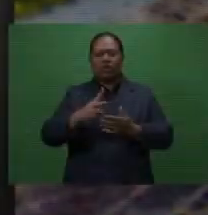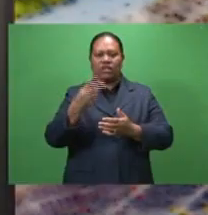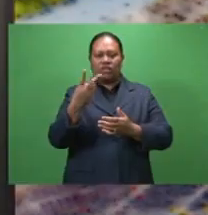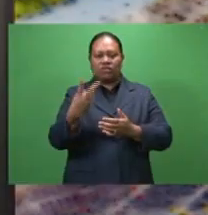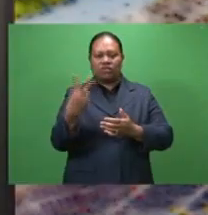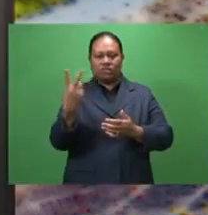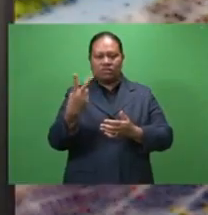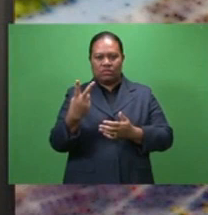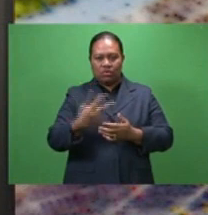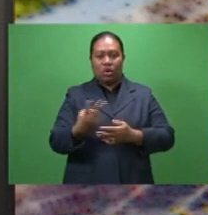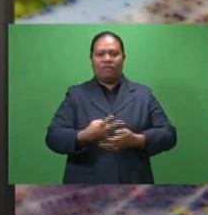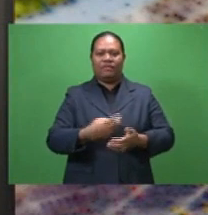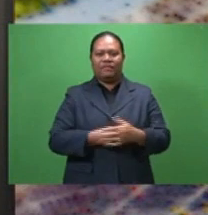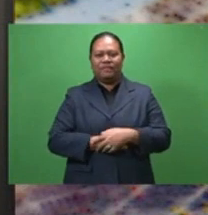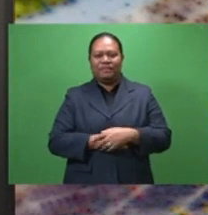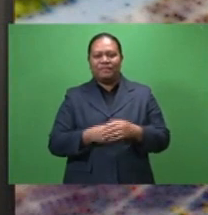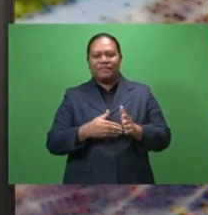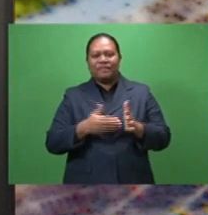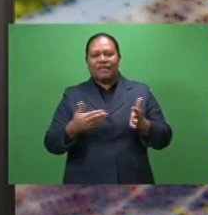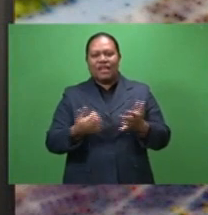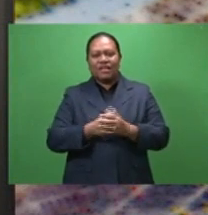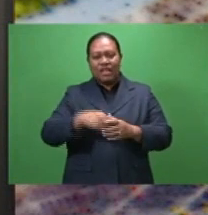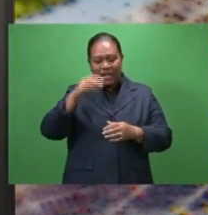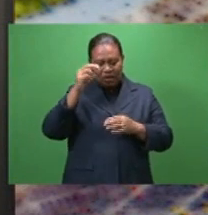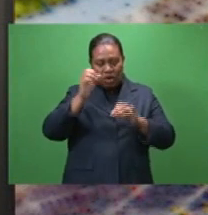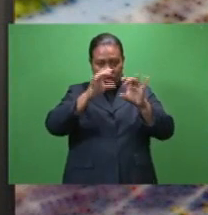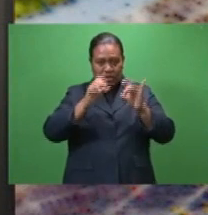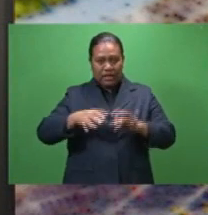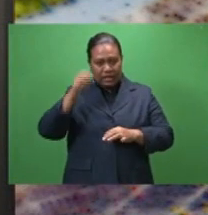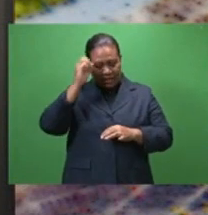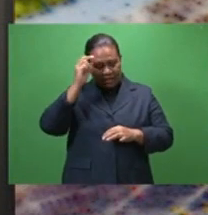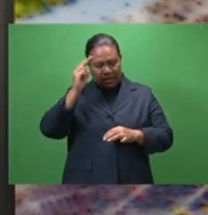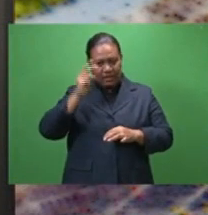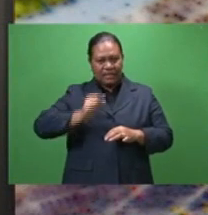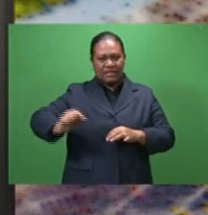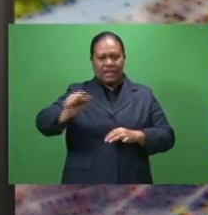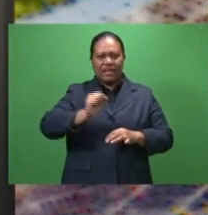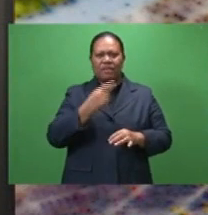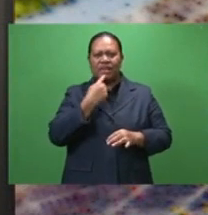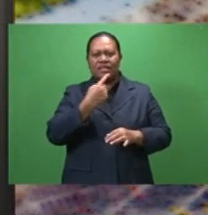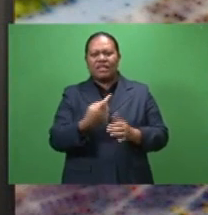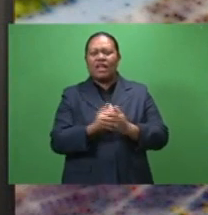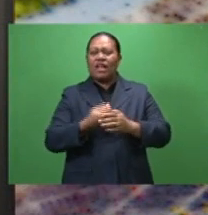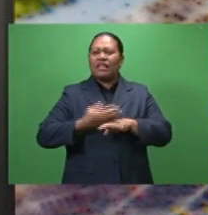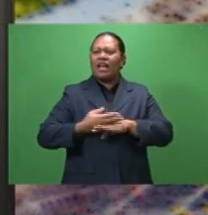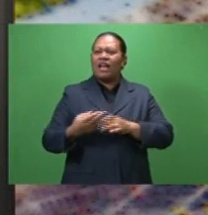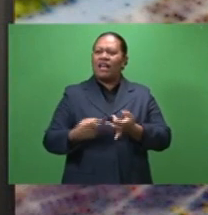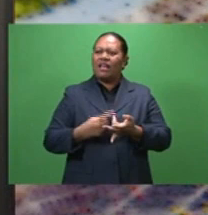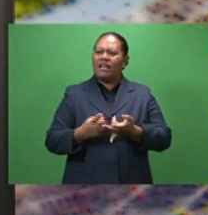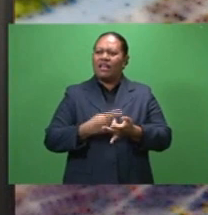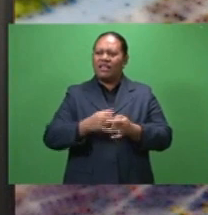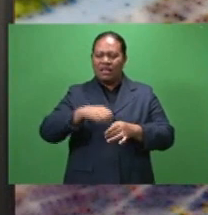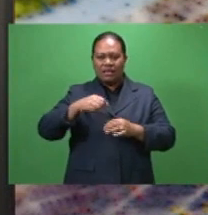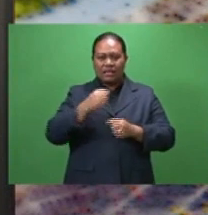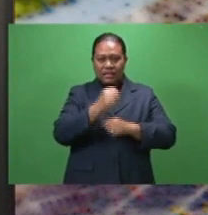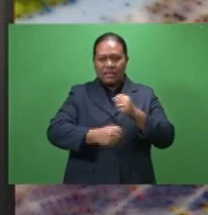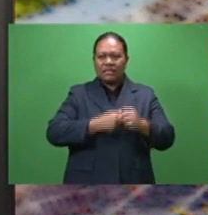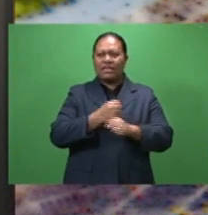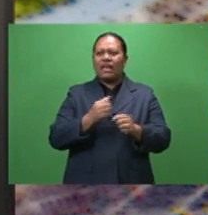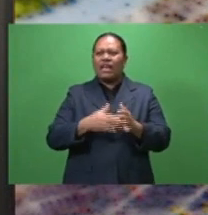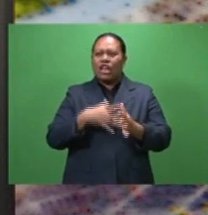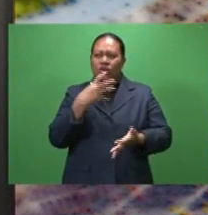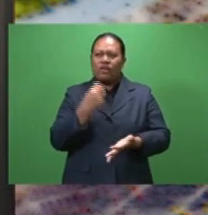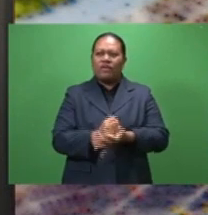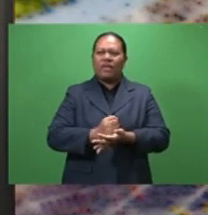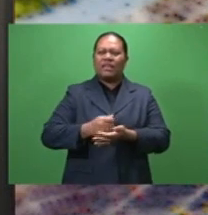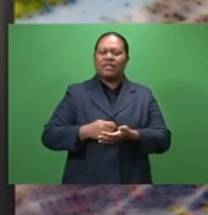coach. Central Coast Stadium in Sydney will be the Warriors' new home for the rest of the NRL season. The confirmation